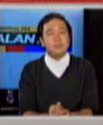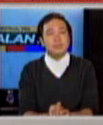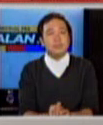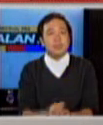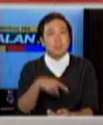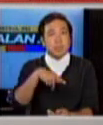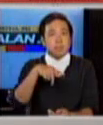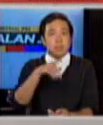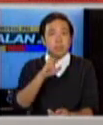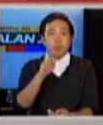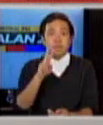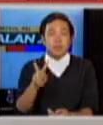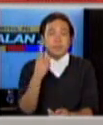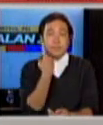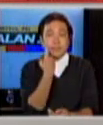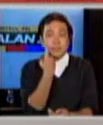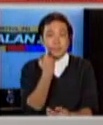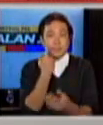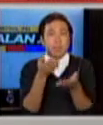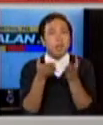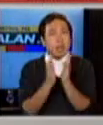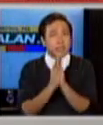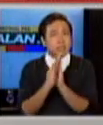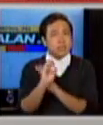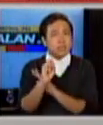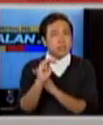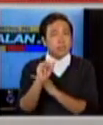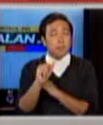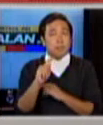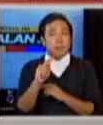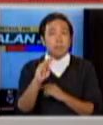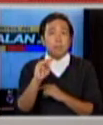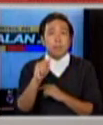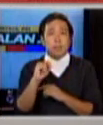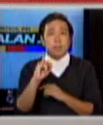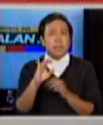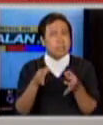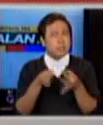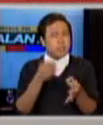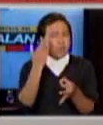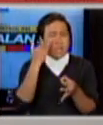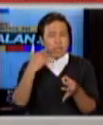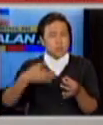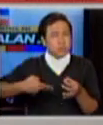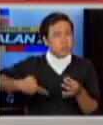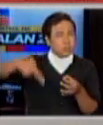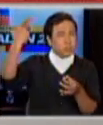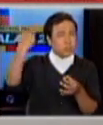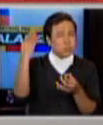The PPCRV earlier asked Smartmatic to explain the inflated figures in the poll watchdog's unofficial